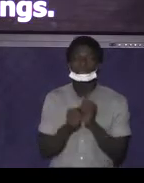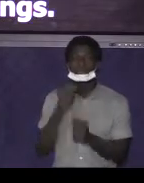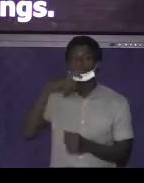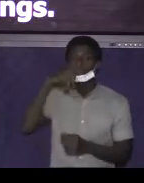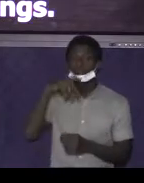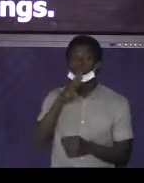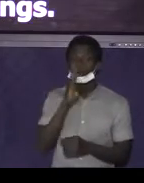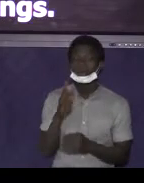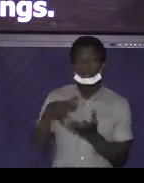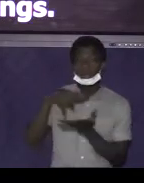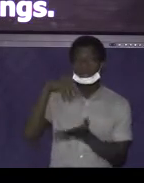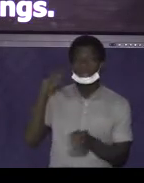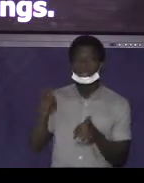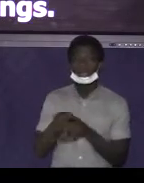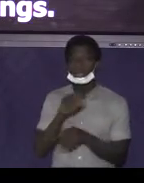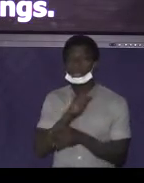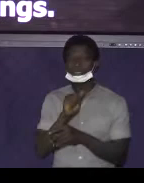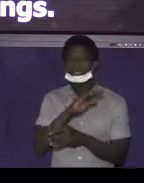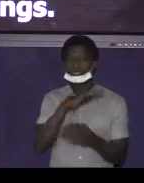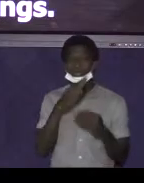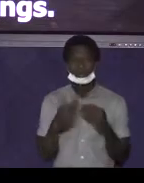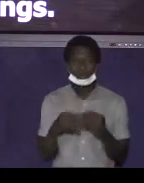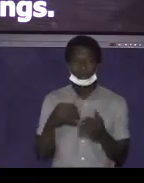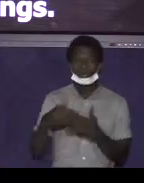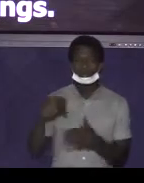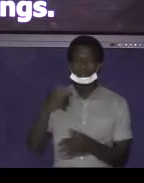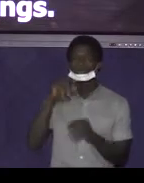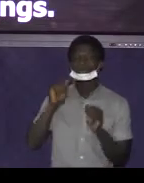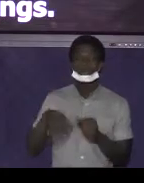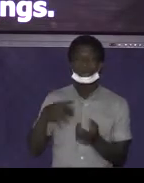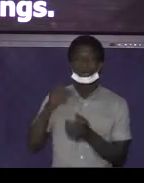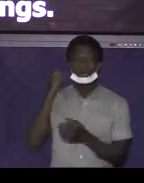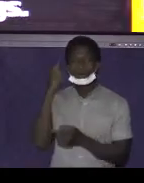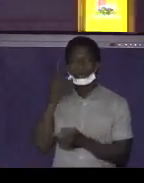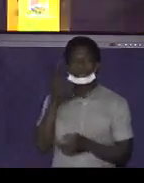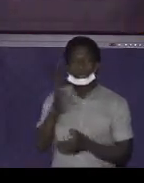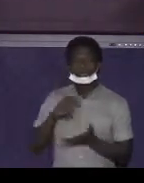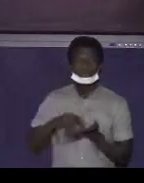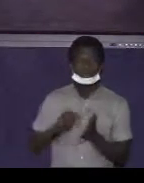learned as a whole before you can understand their meanings.